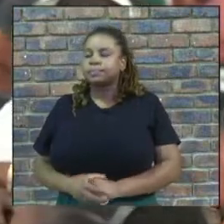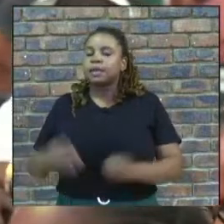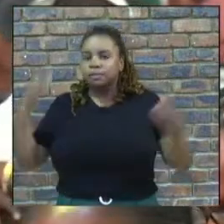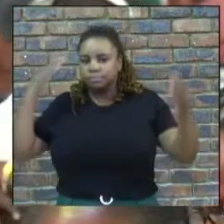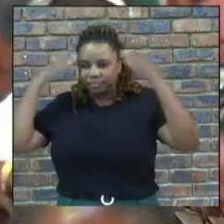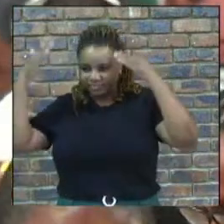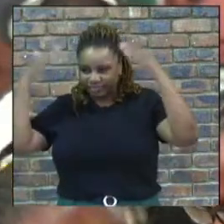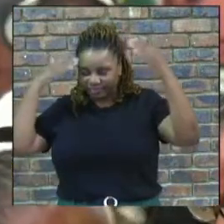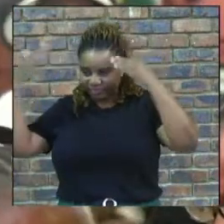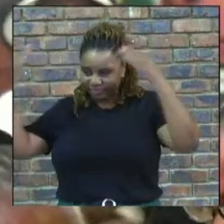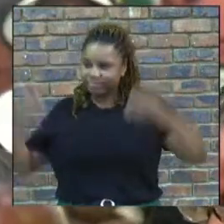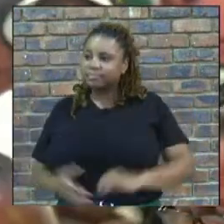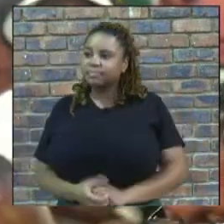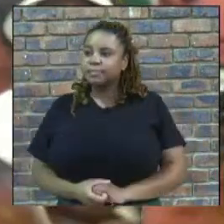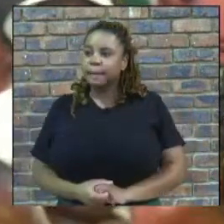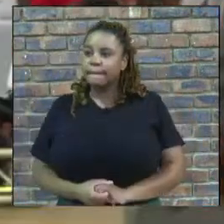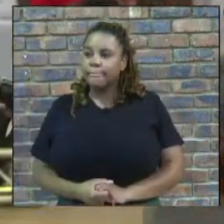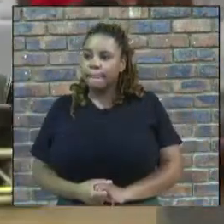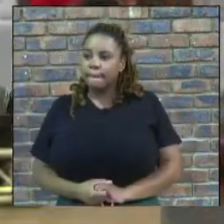Sanbonani.